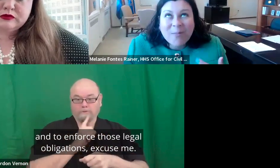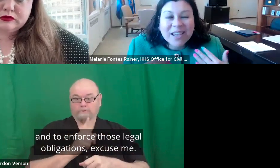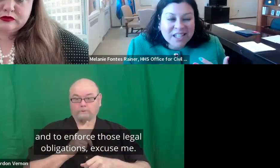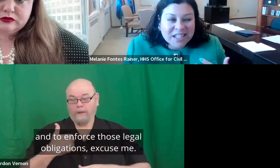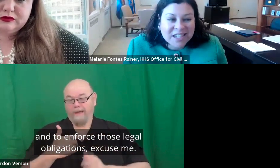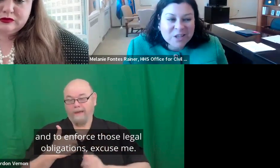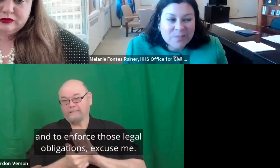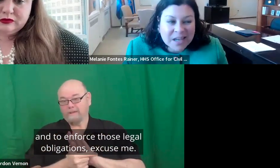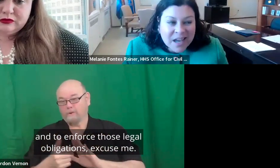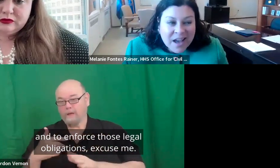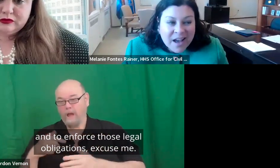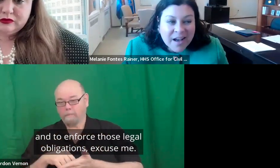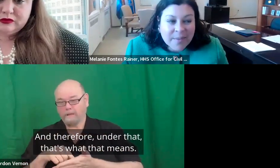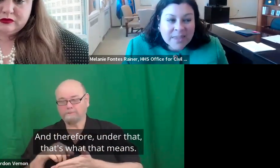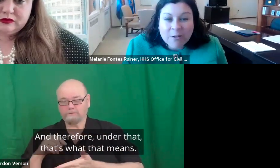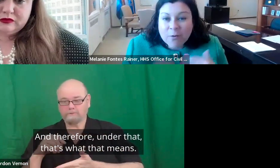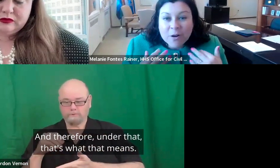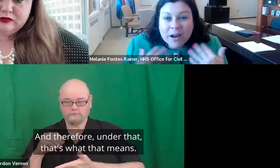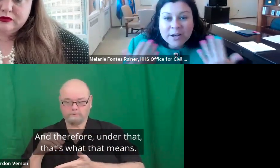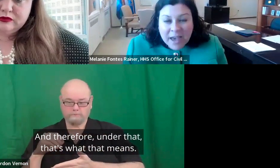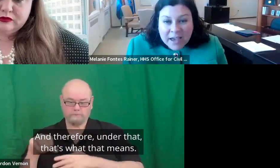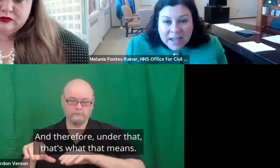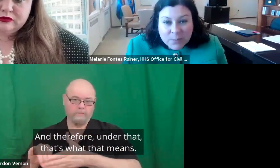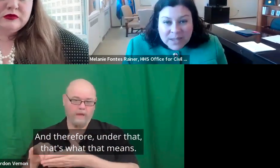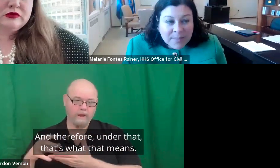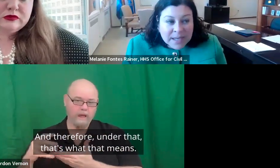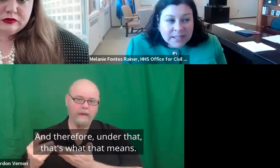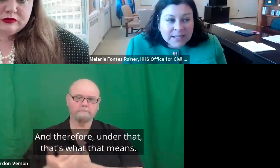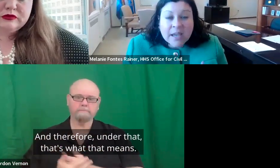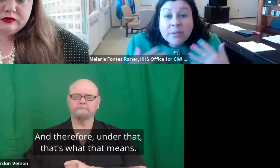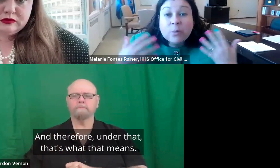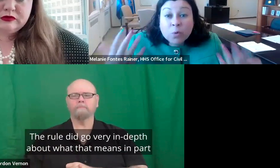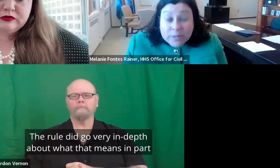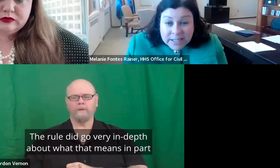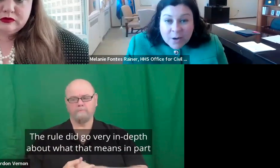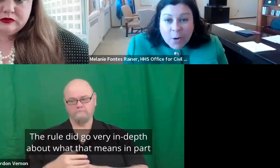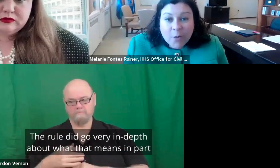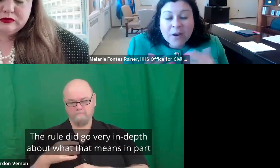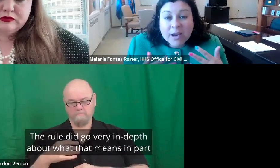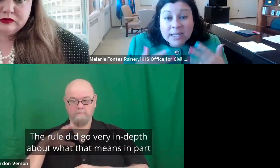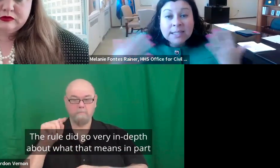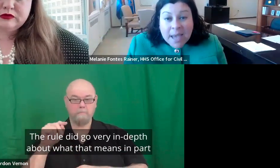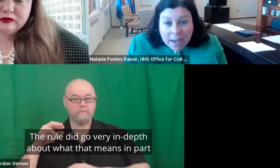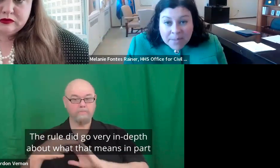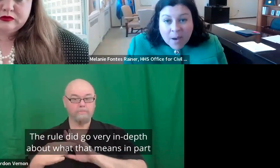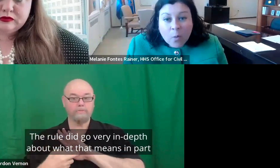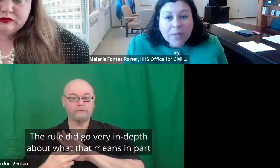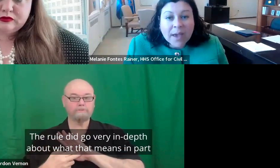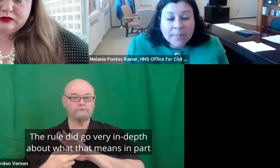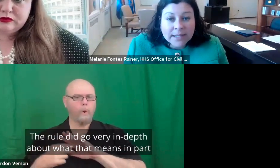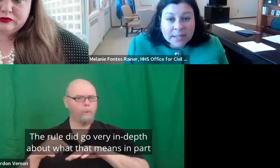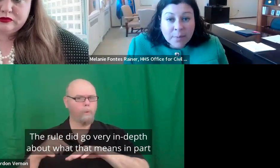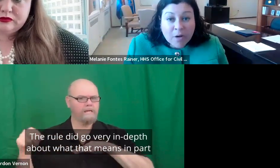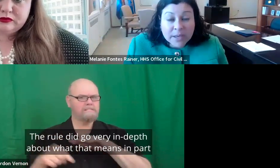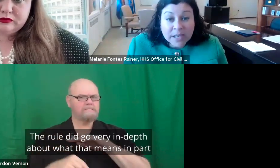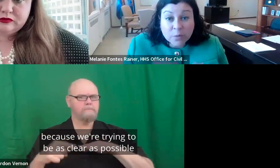obligations, and therefore under that, that's what that means. the rule did go very in depth about what